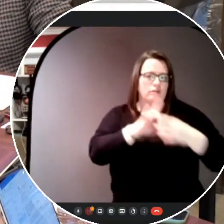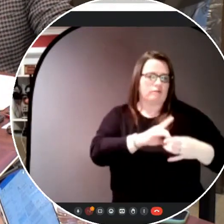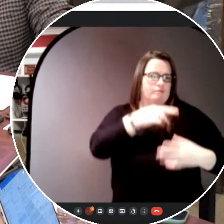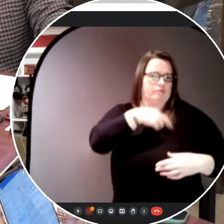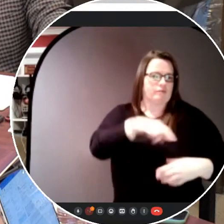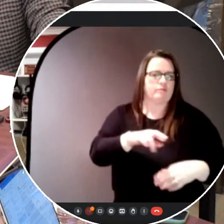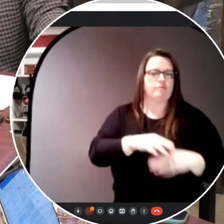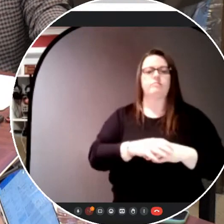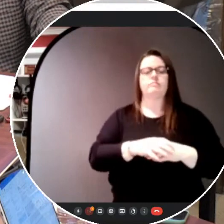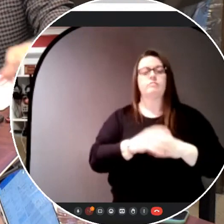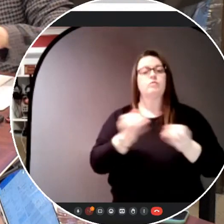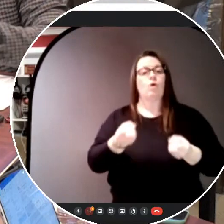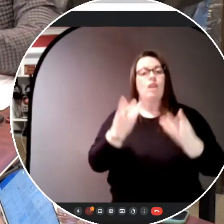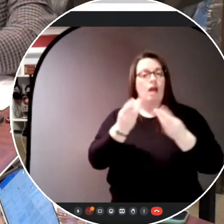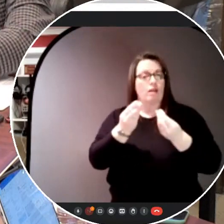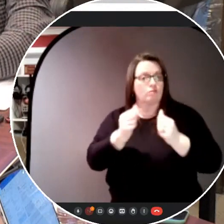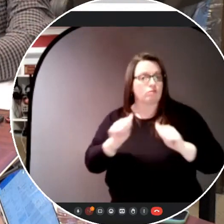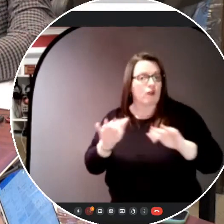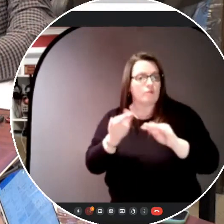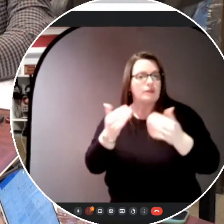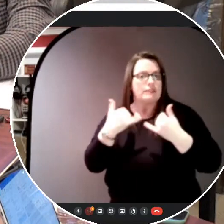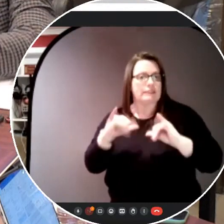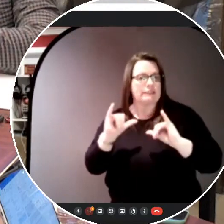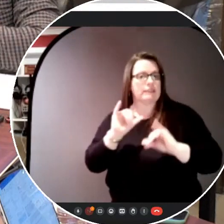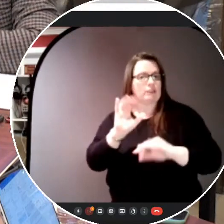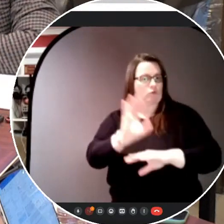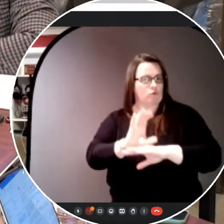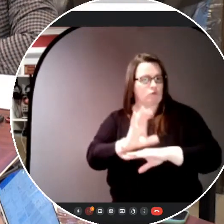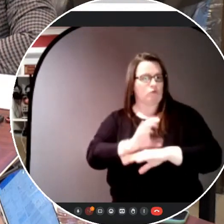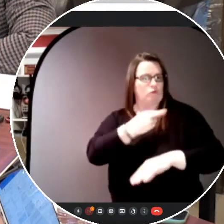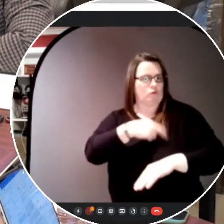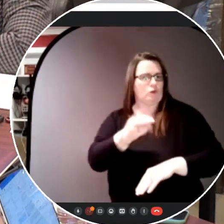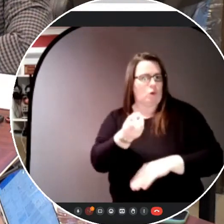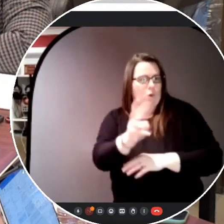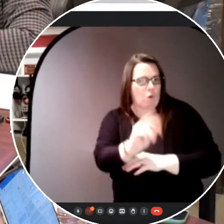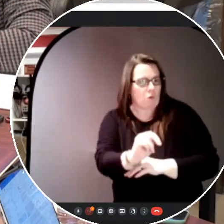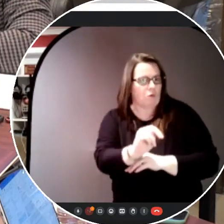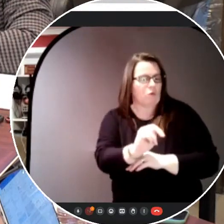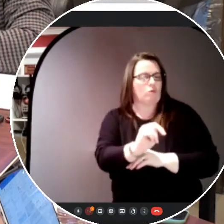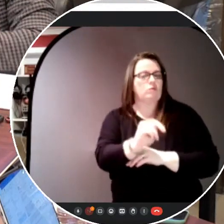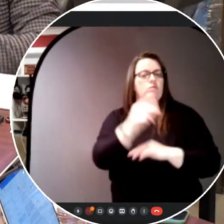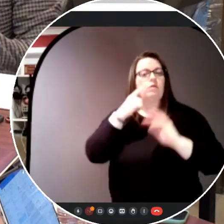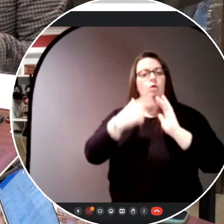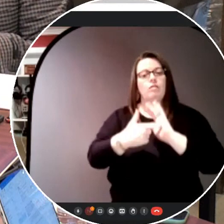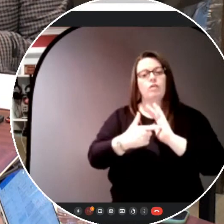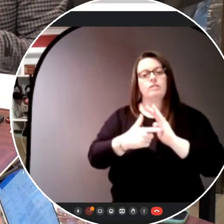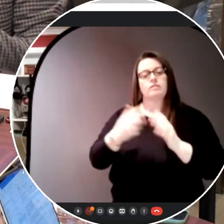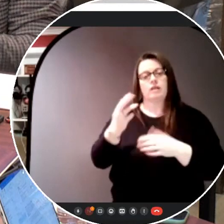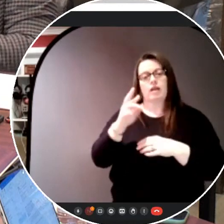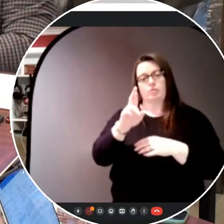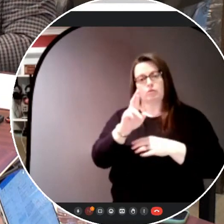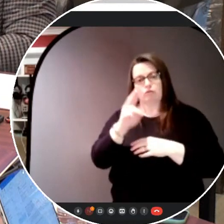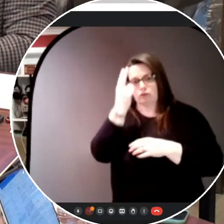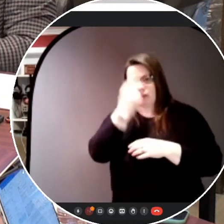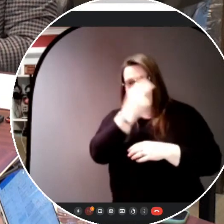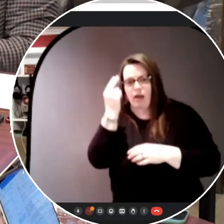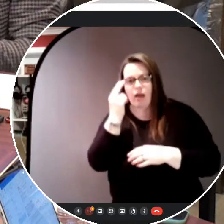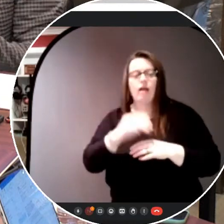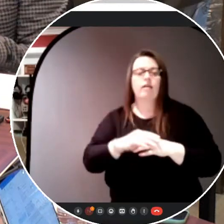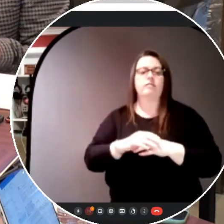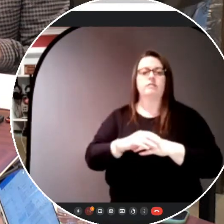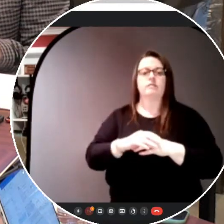lot of properties is still in the denominational organization. The case in point would be the Roman Catholic Episcopal Corporation of St.